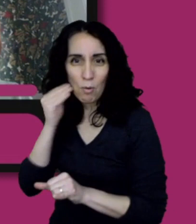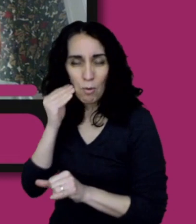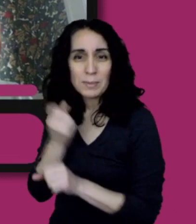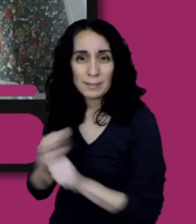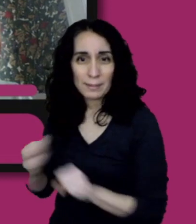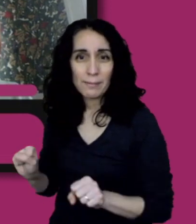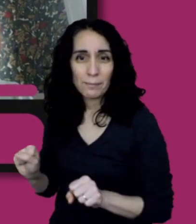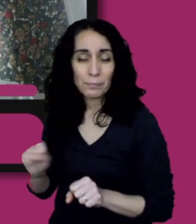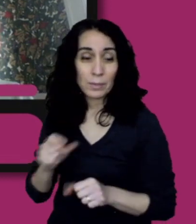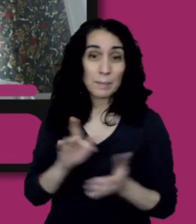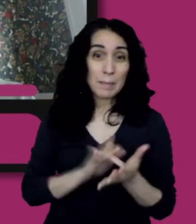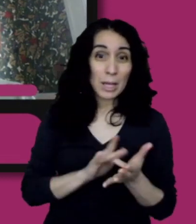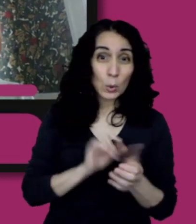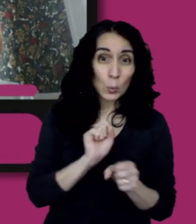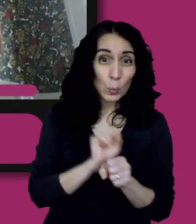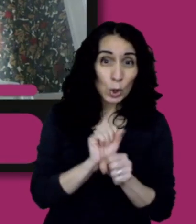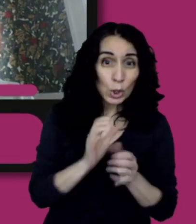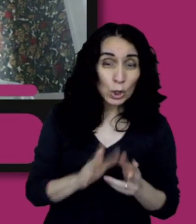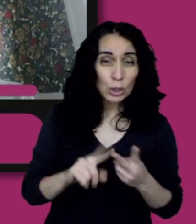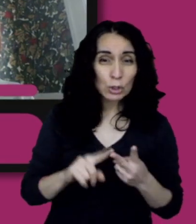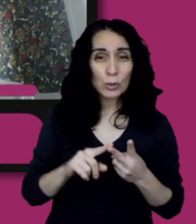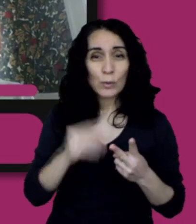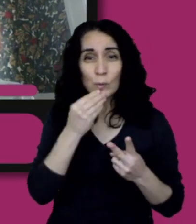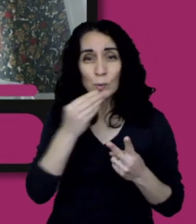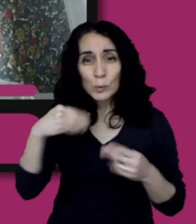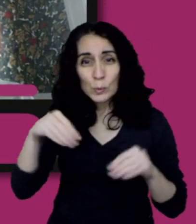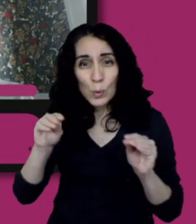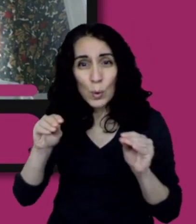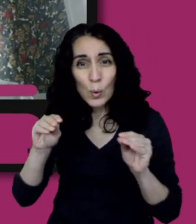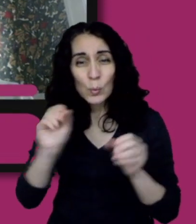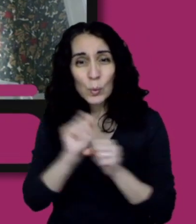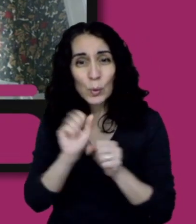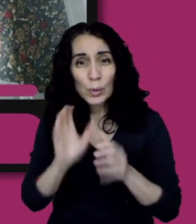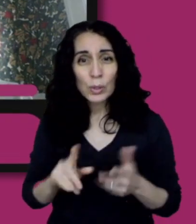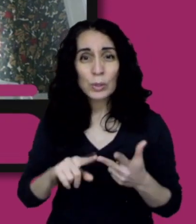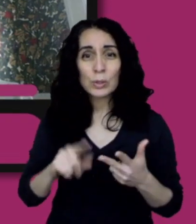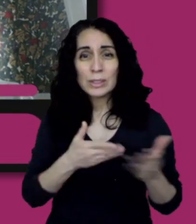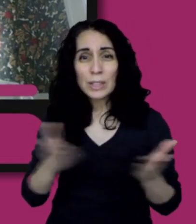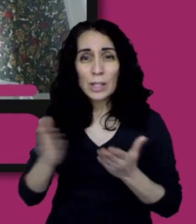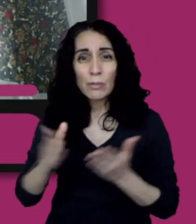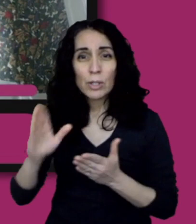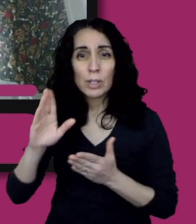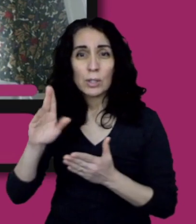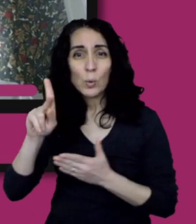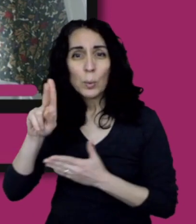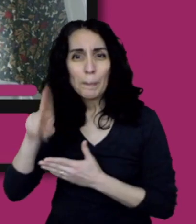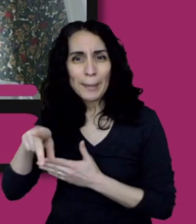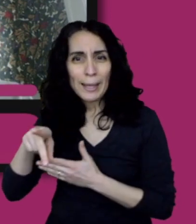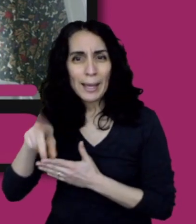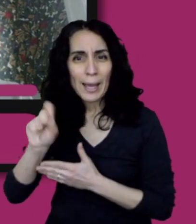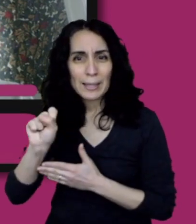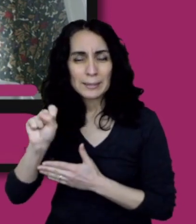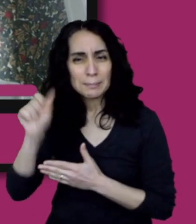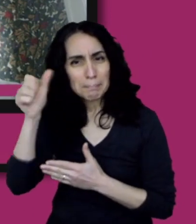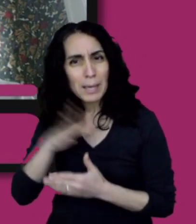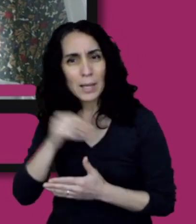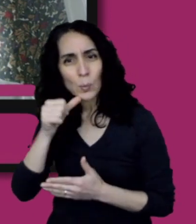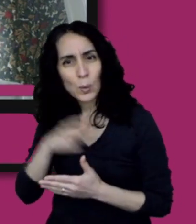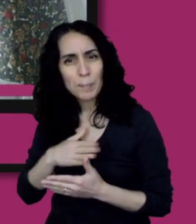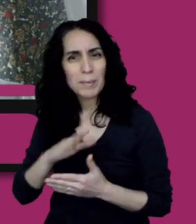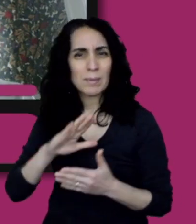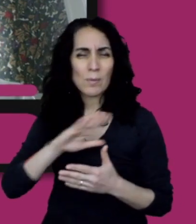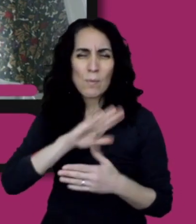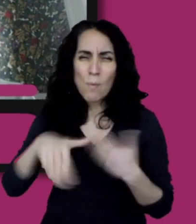the medical workers, the grocery store workers, the delivery people, the UPS men and